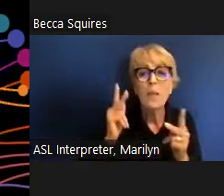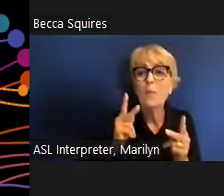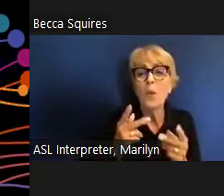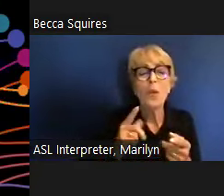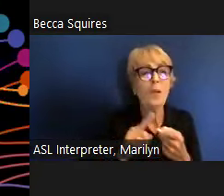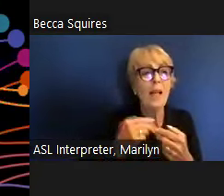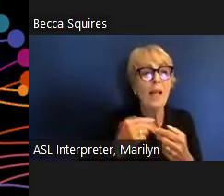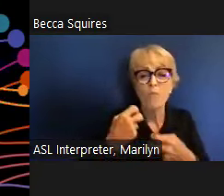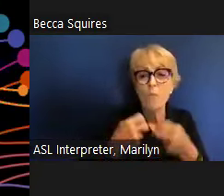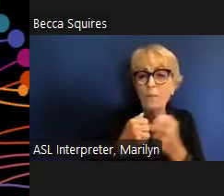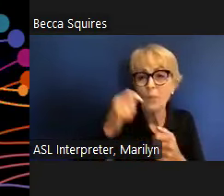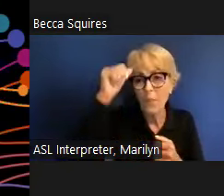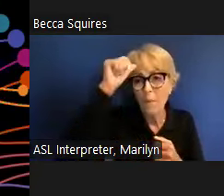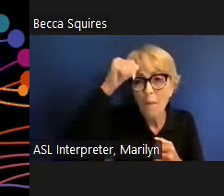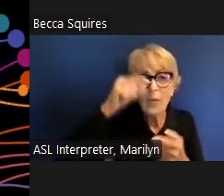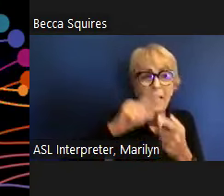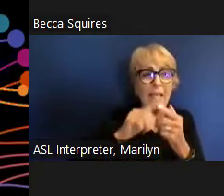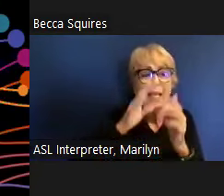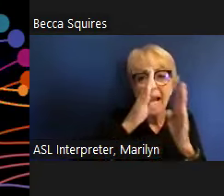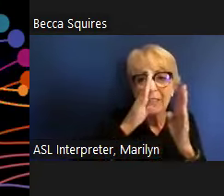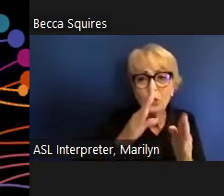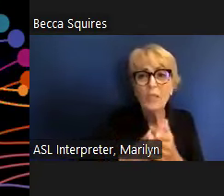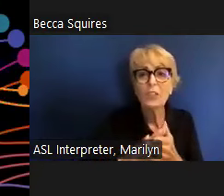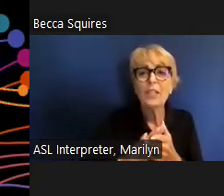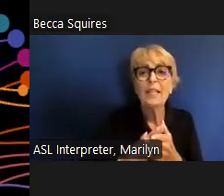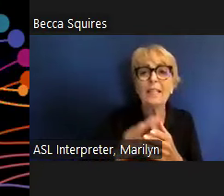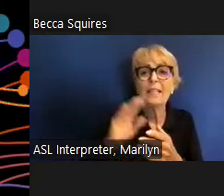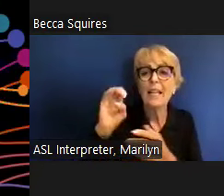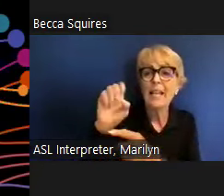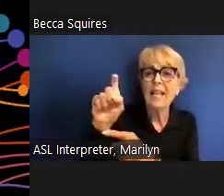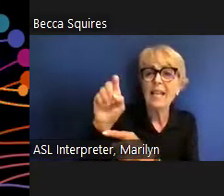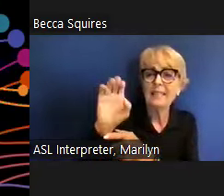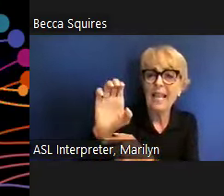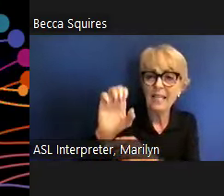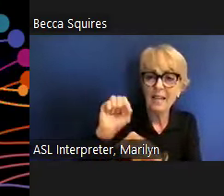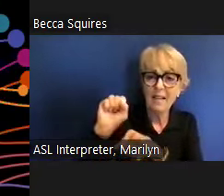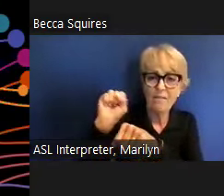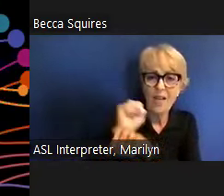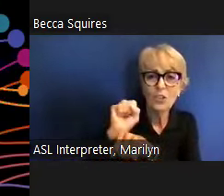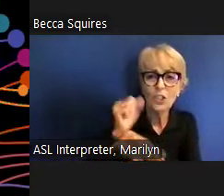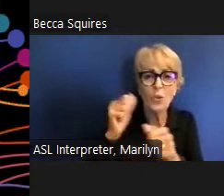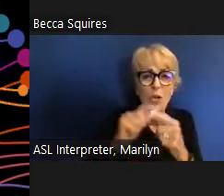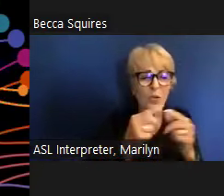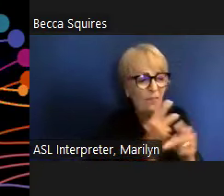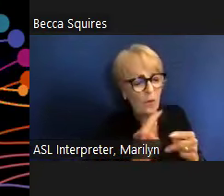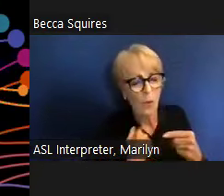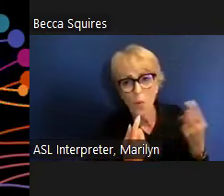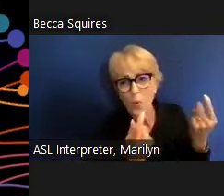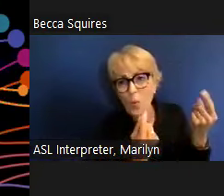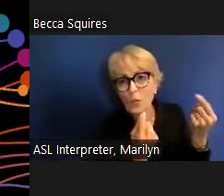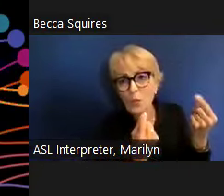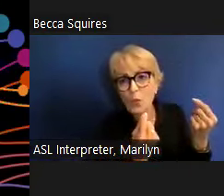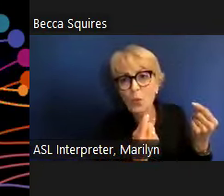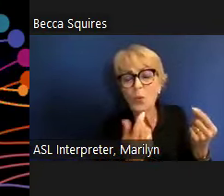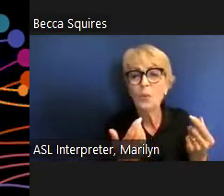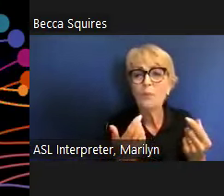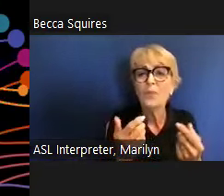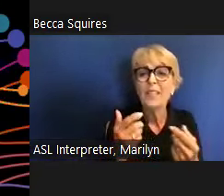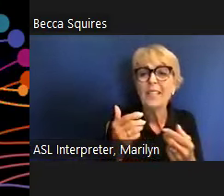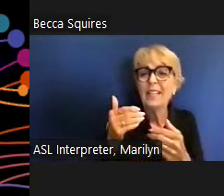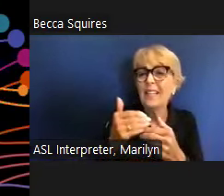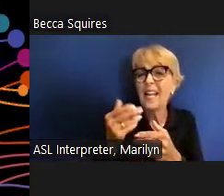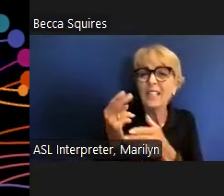memory, concentration, executive function, trying to figure out what do I do in the next 2